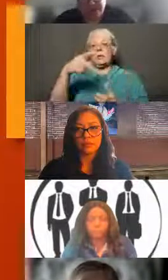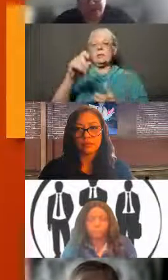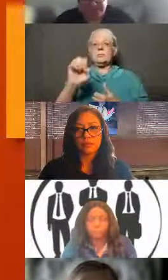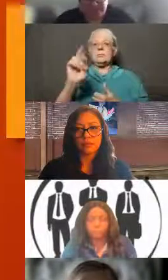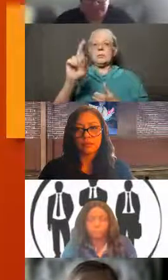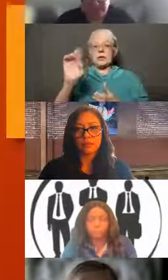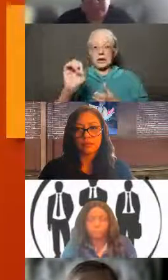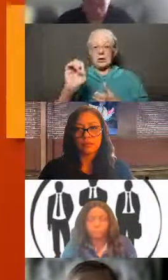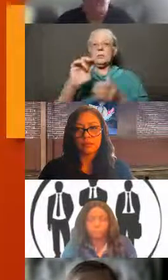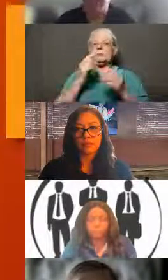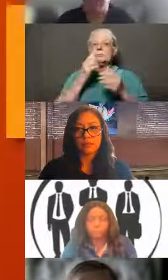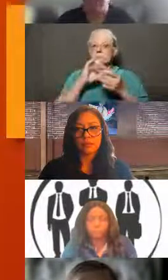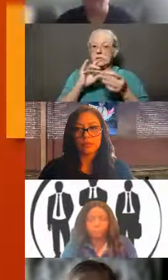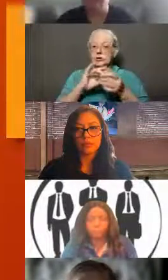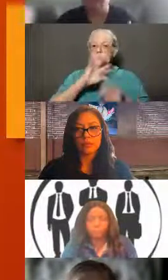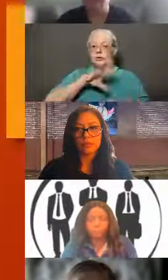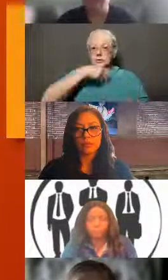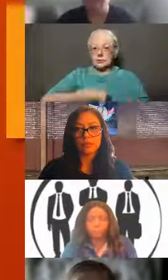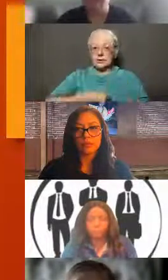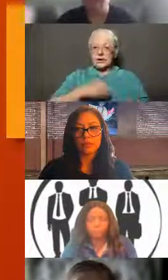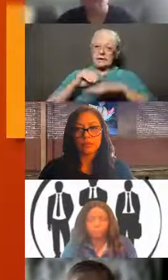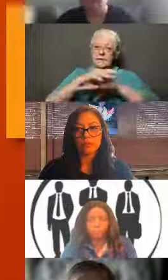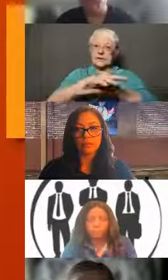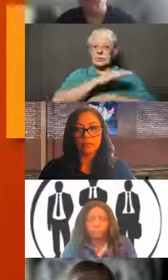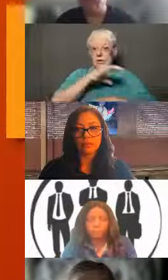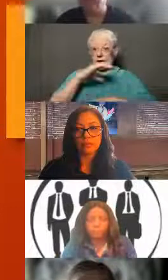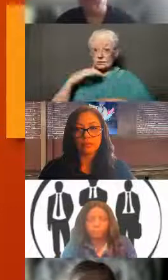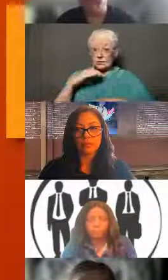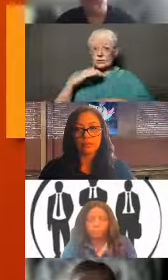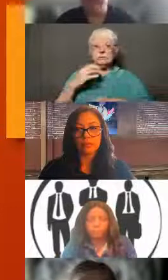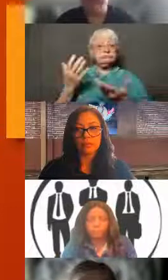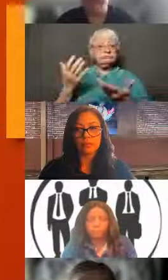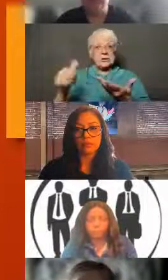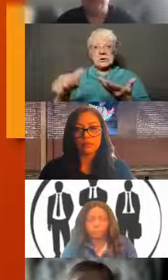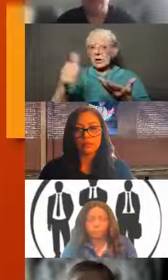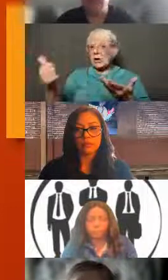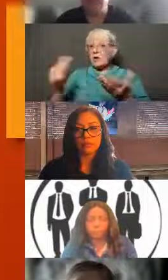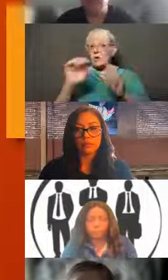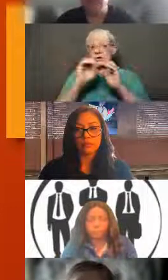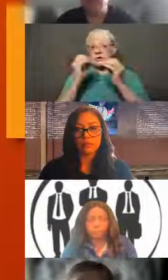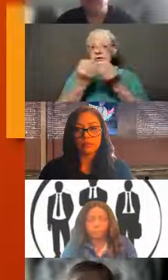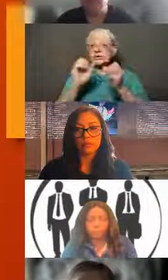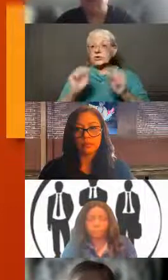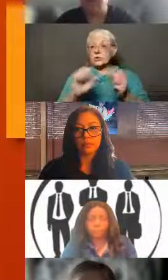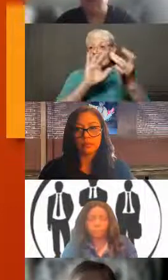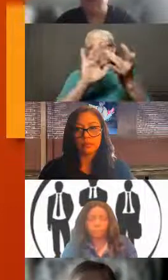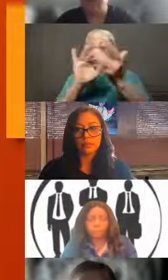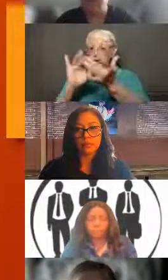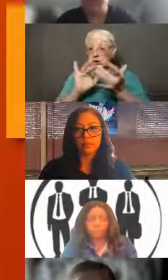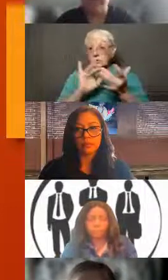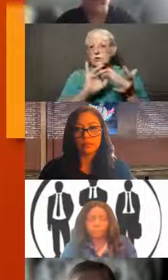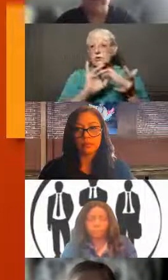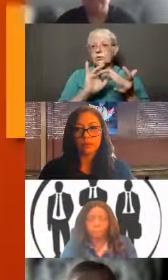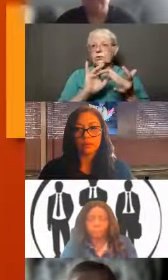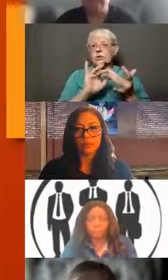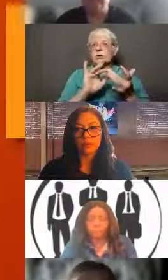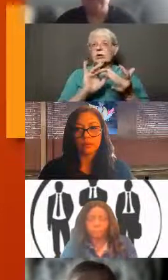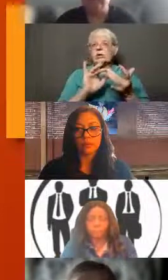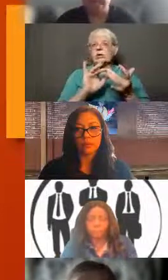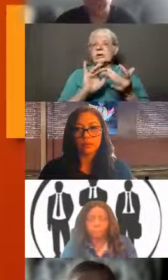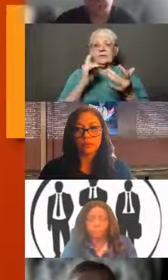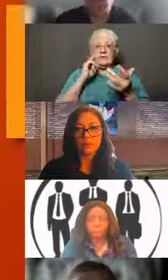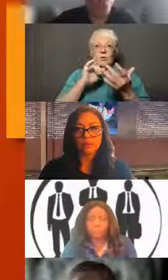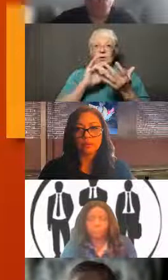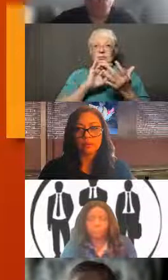mentioned Transgender Advisory Council, so other organizations that we can reach out to get this information